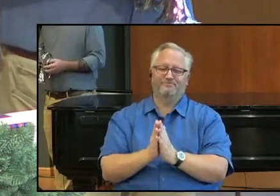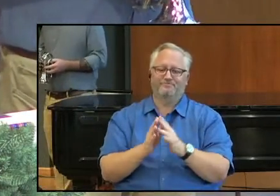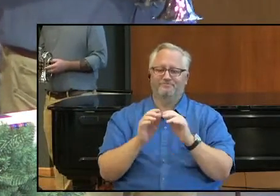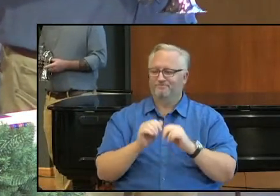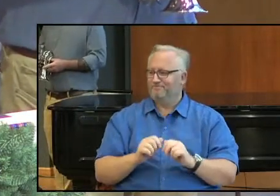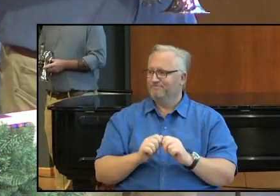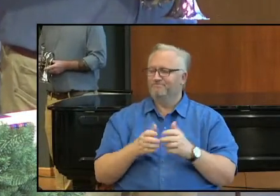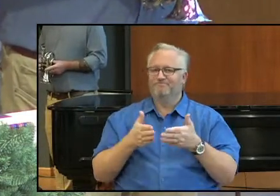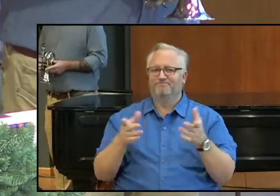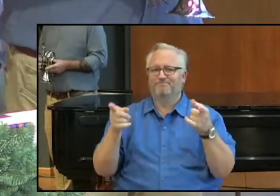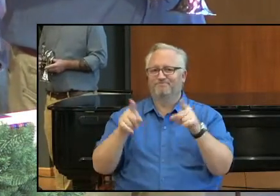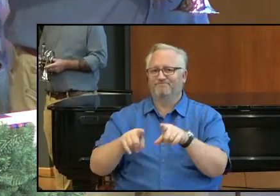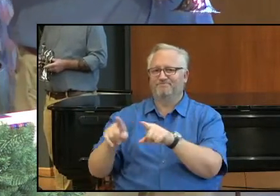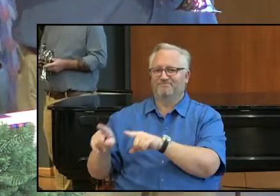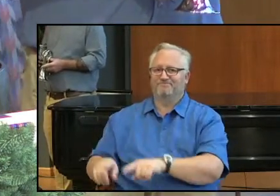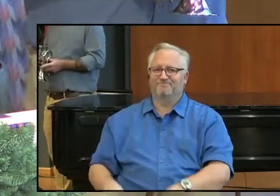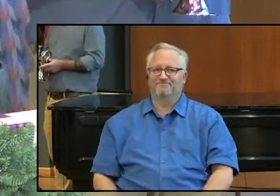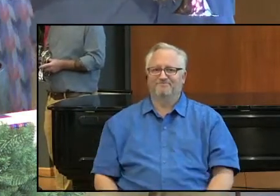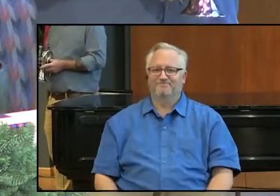sea. May it be so.